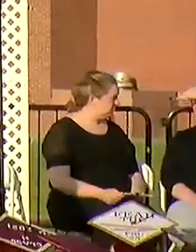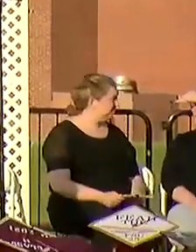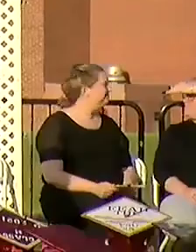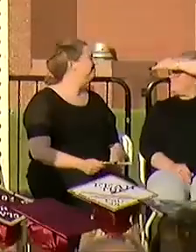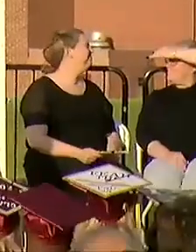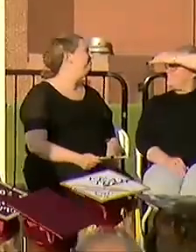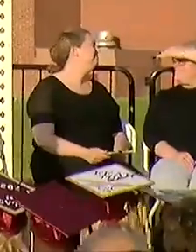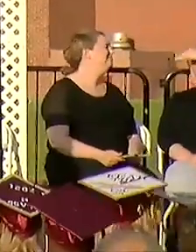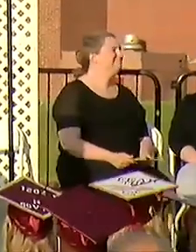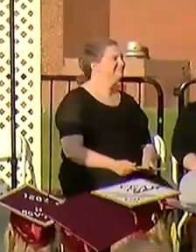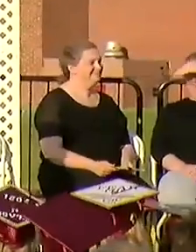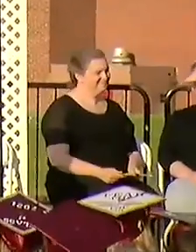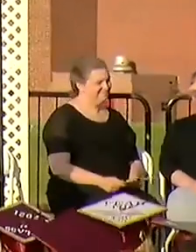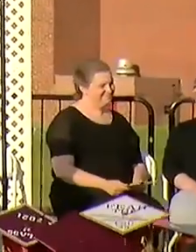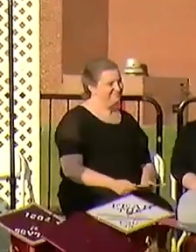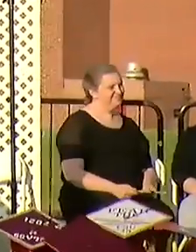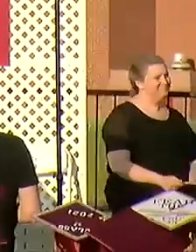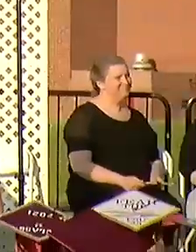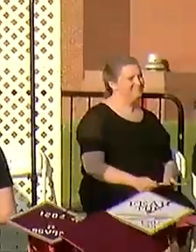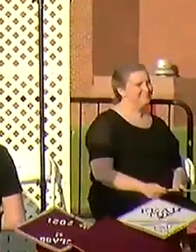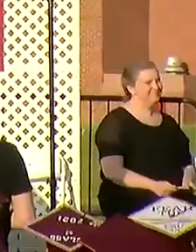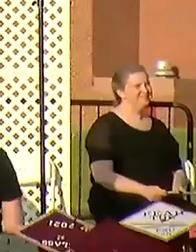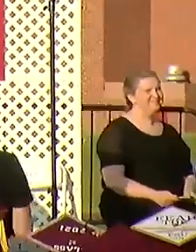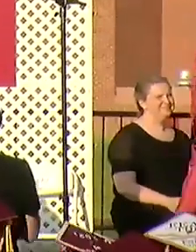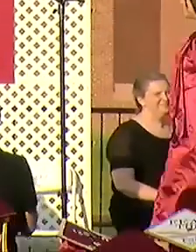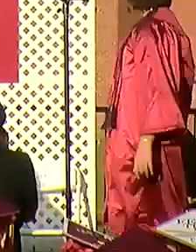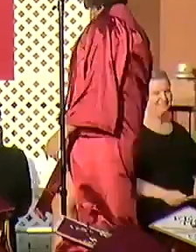Aniela Grace Cashman.